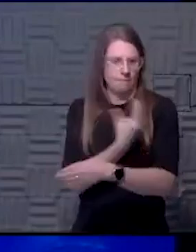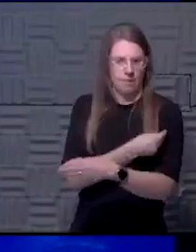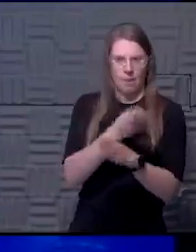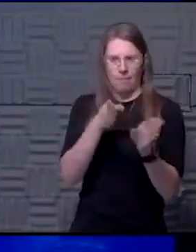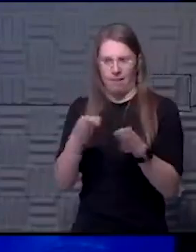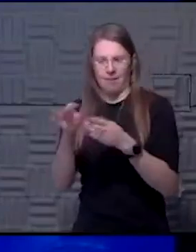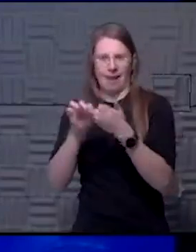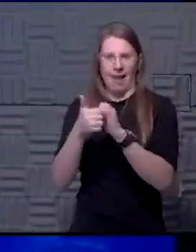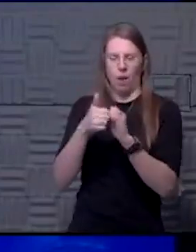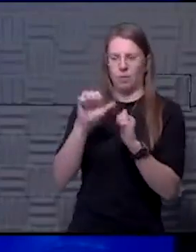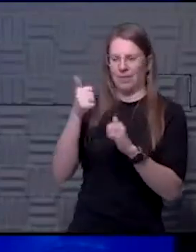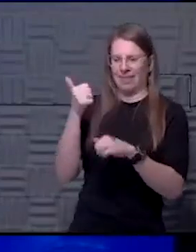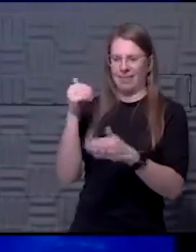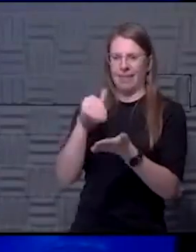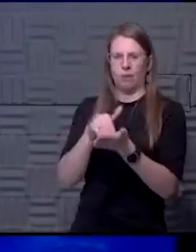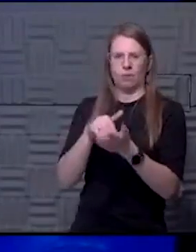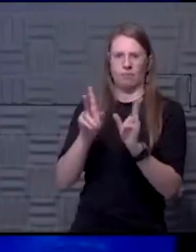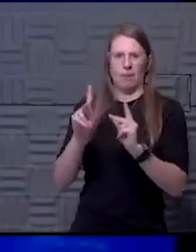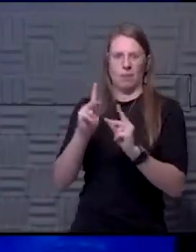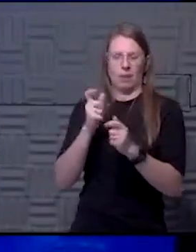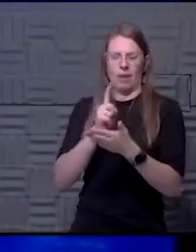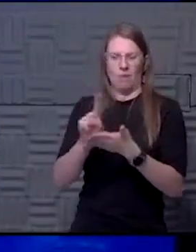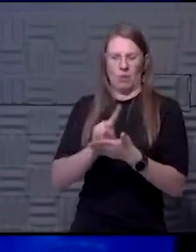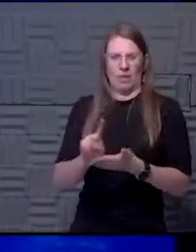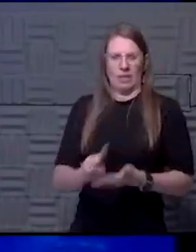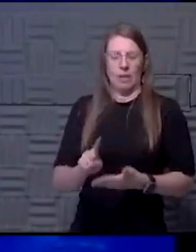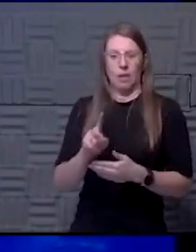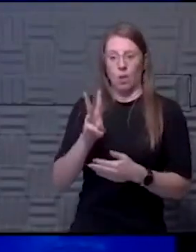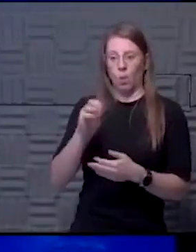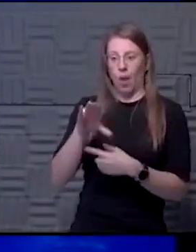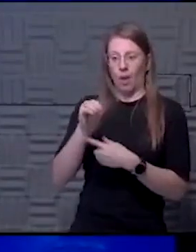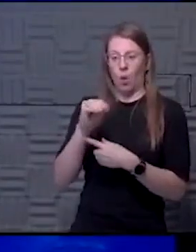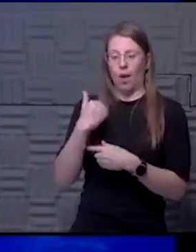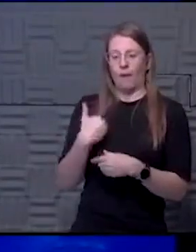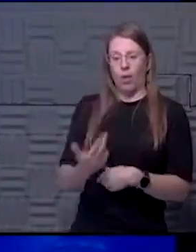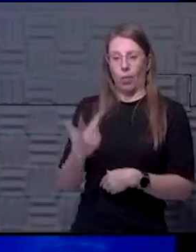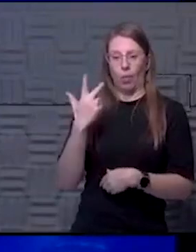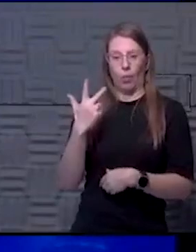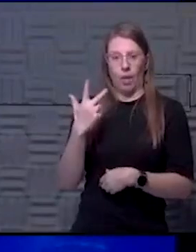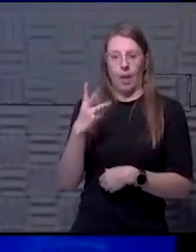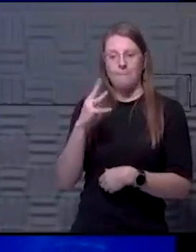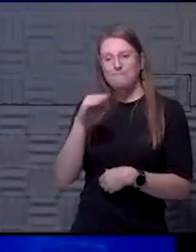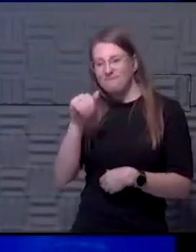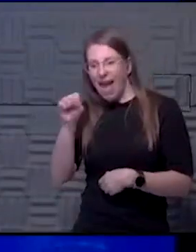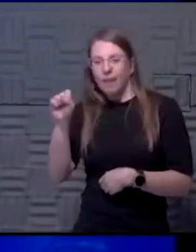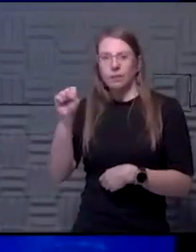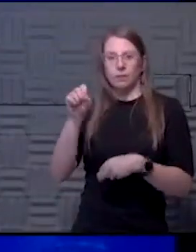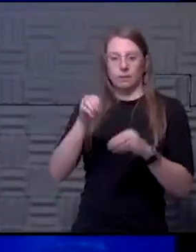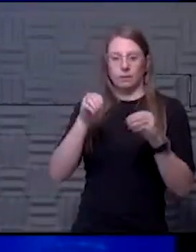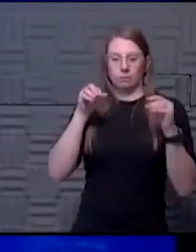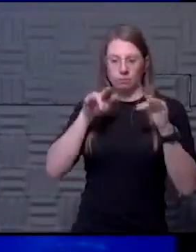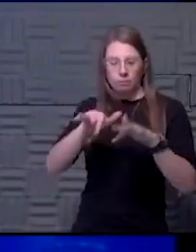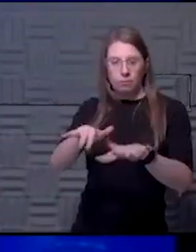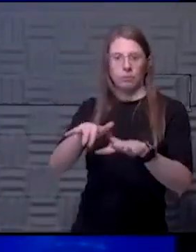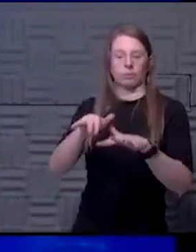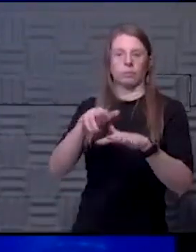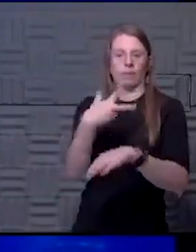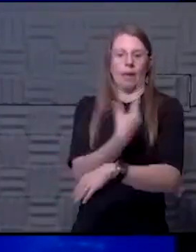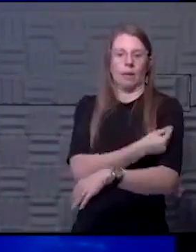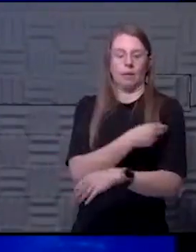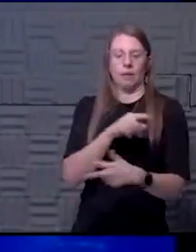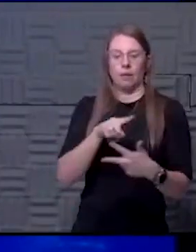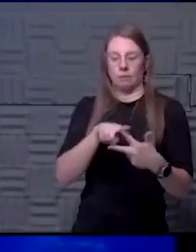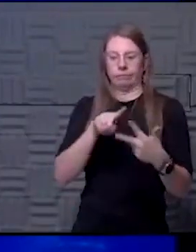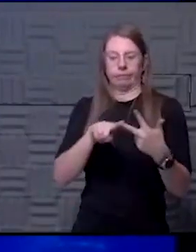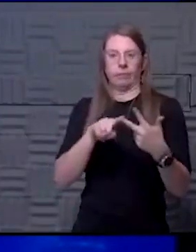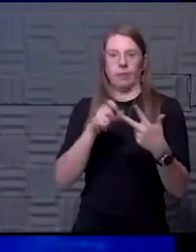vaccinate at least 10,000 people a week. And I know Wyandotte has 3 mass vaccination sites. I know Johnson County is going to have a mass vaccination site. I know Advent and